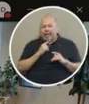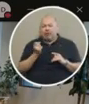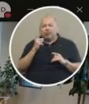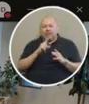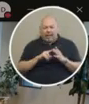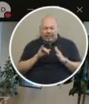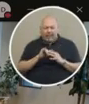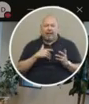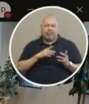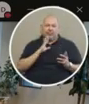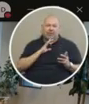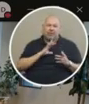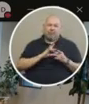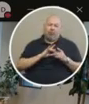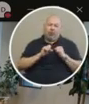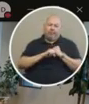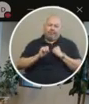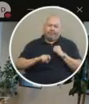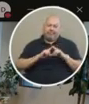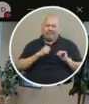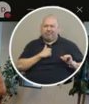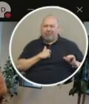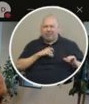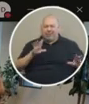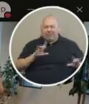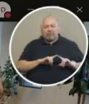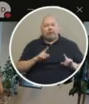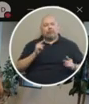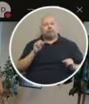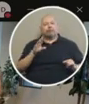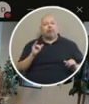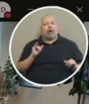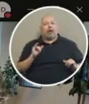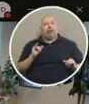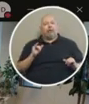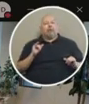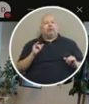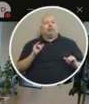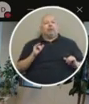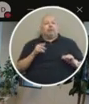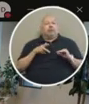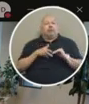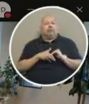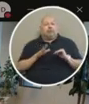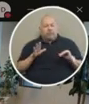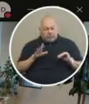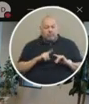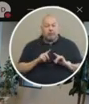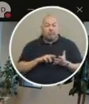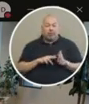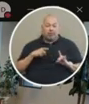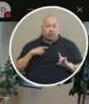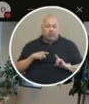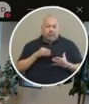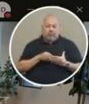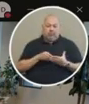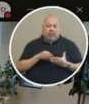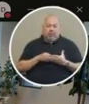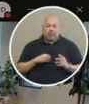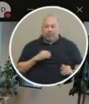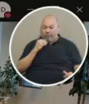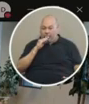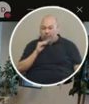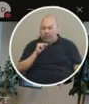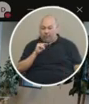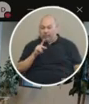understand I've probably been speaking for a while. I apologize. So I'll try to be as succinct as I can. The question for the budget for the food banks, that's